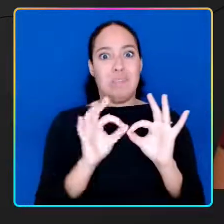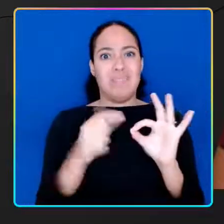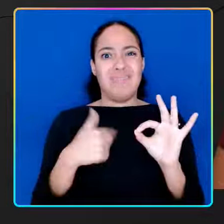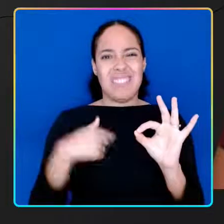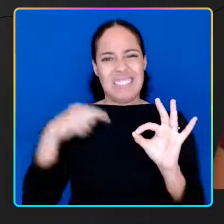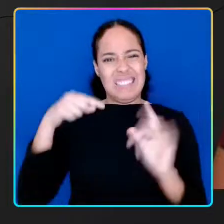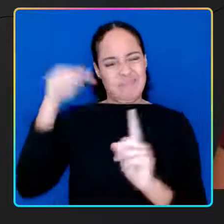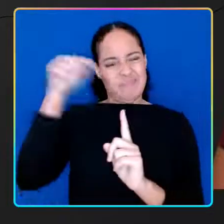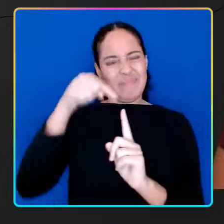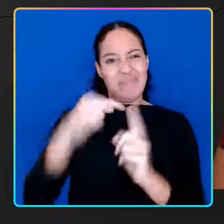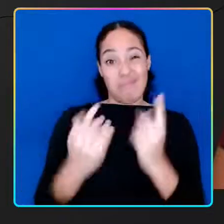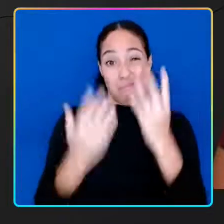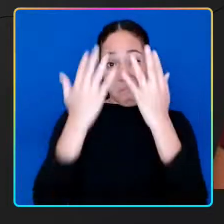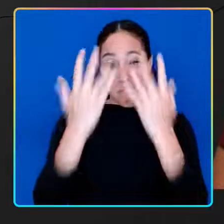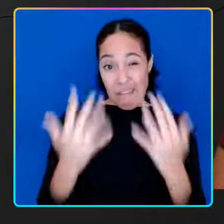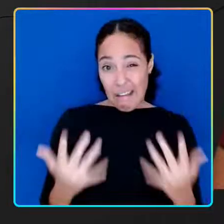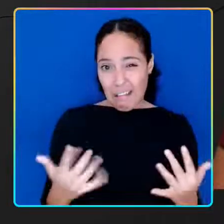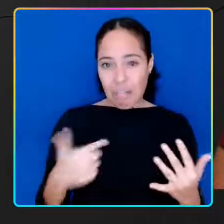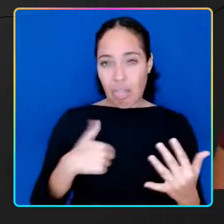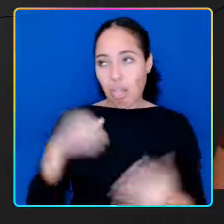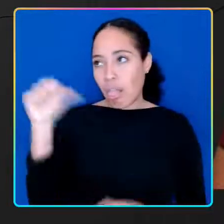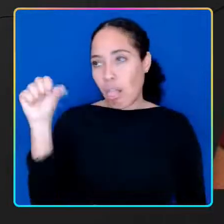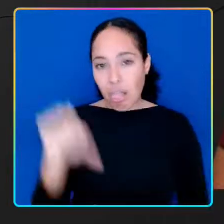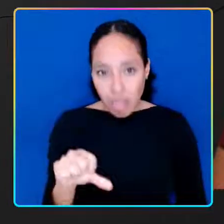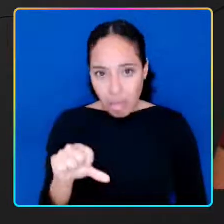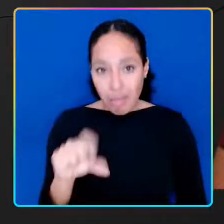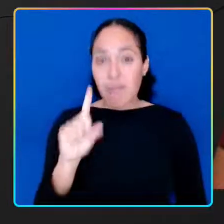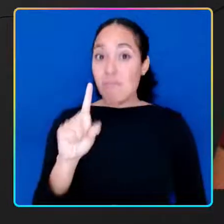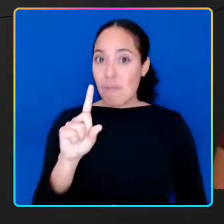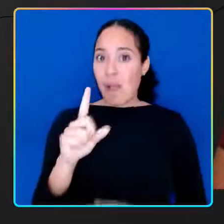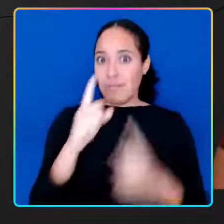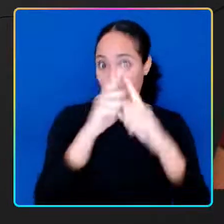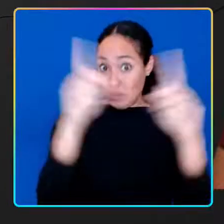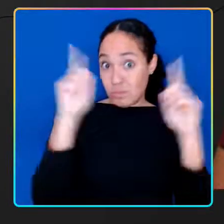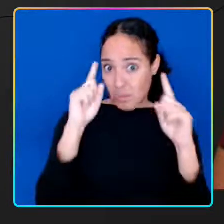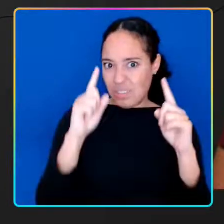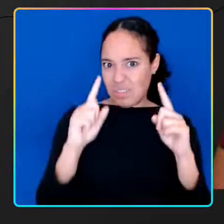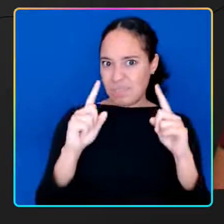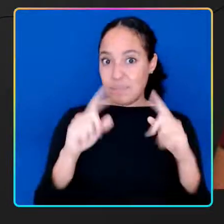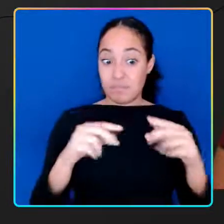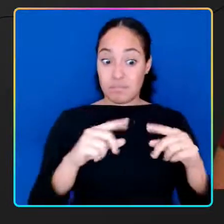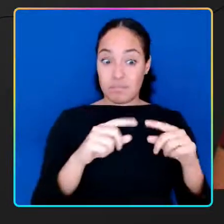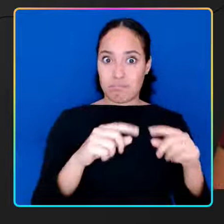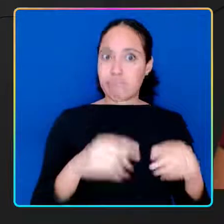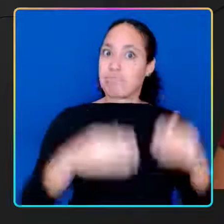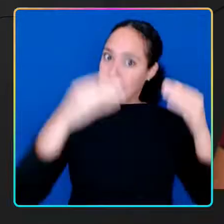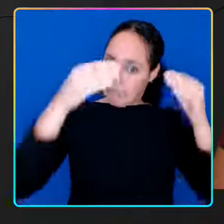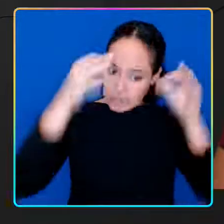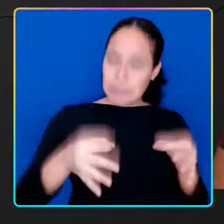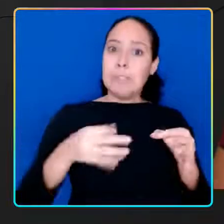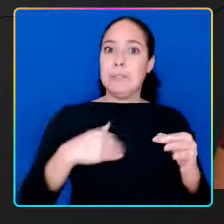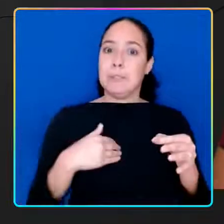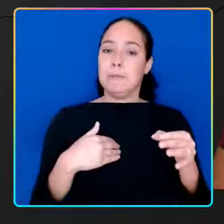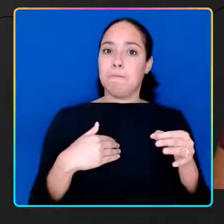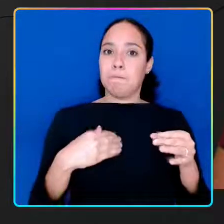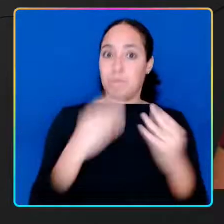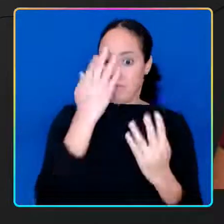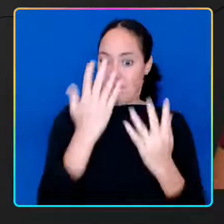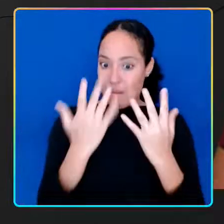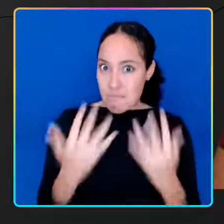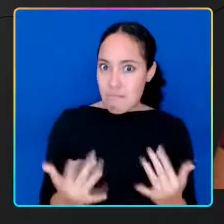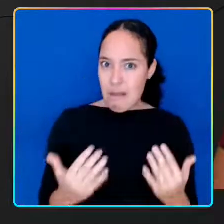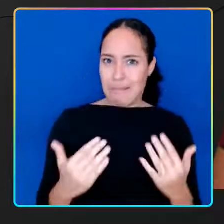And then the second time around with college, I literally started over. I started over with algebra. I worked my way up through